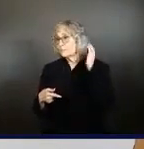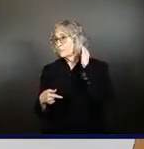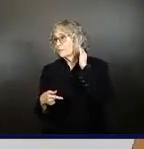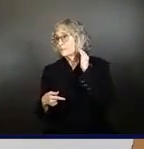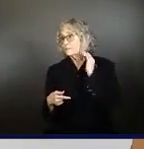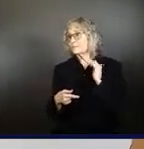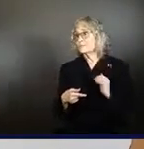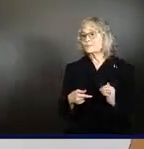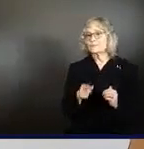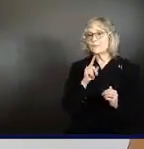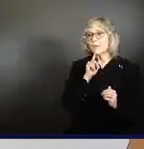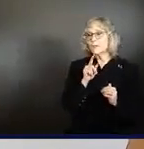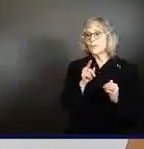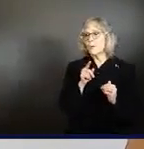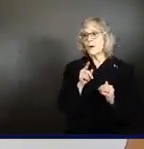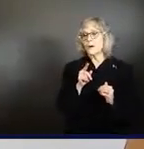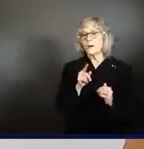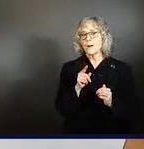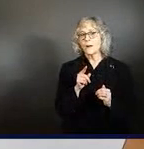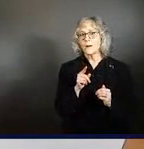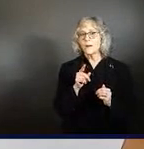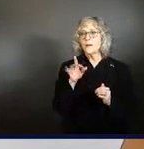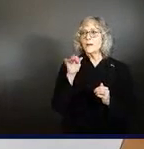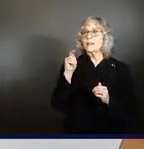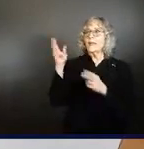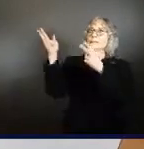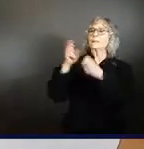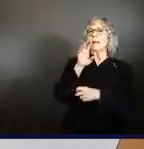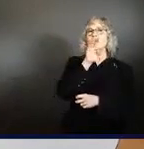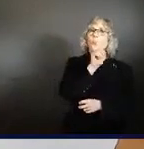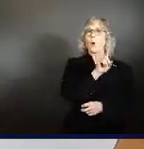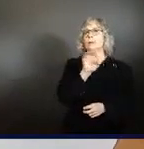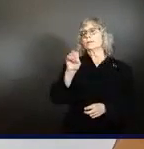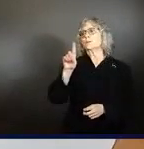Sure. I mean, the data come down, as ones and zeros.